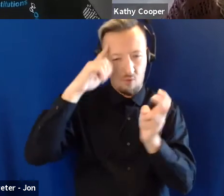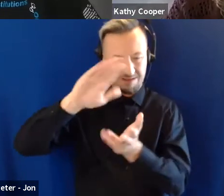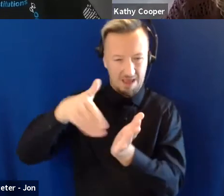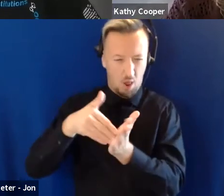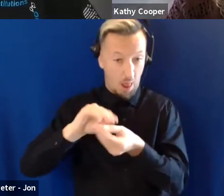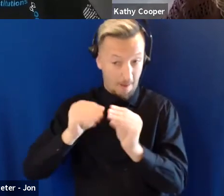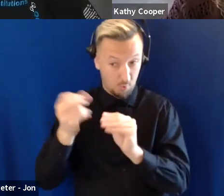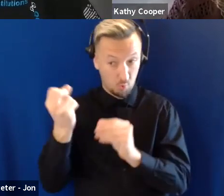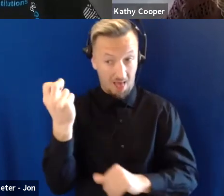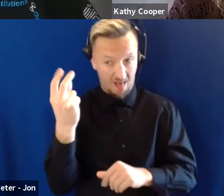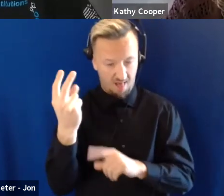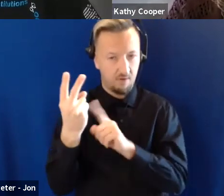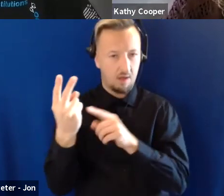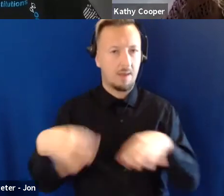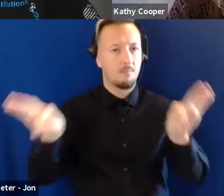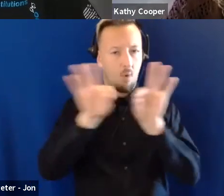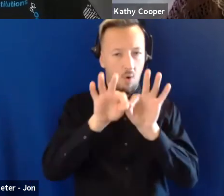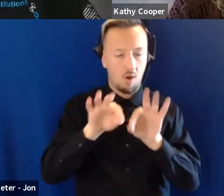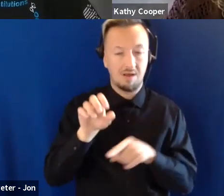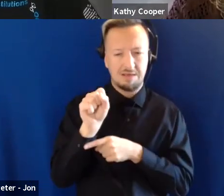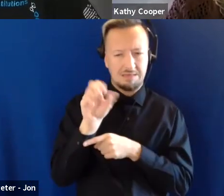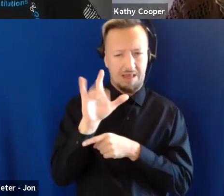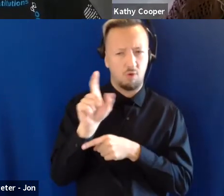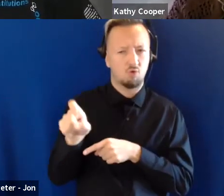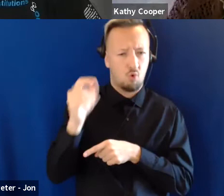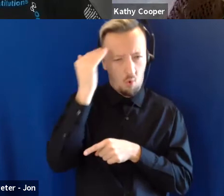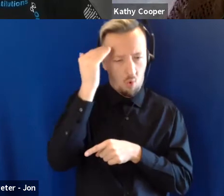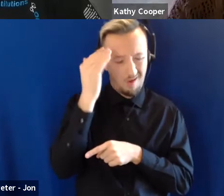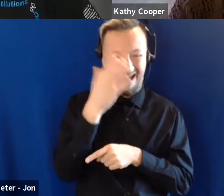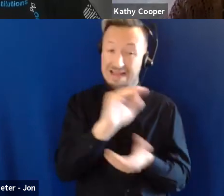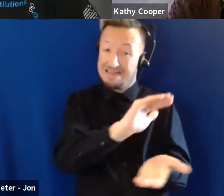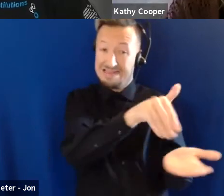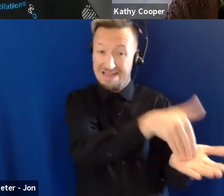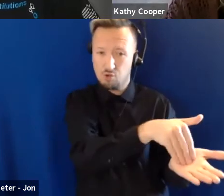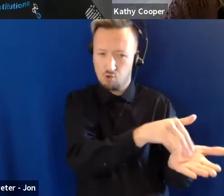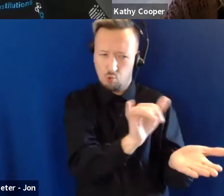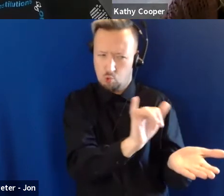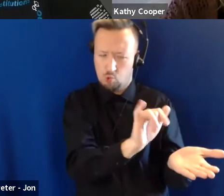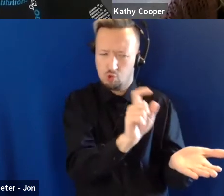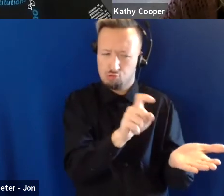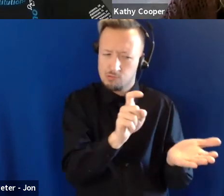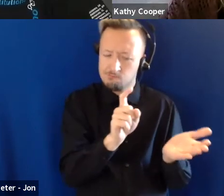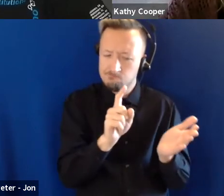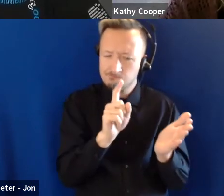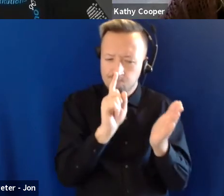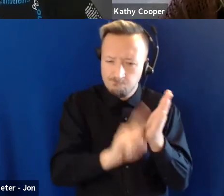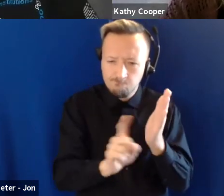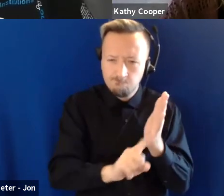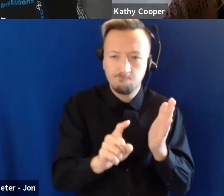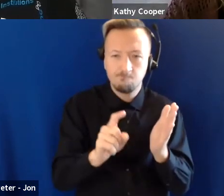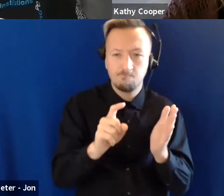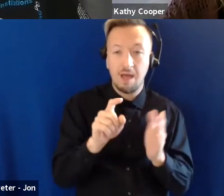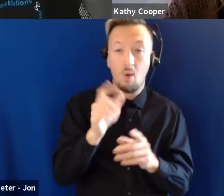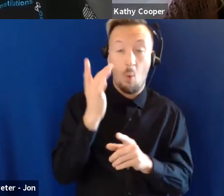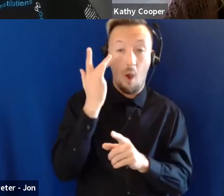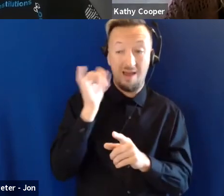is a big one and an important one for SILCs to know, but also for centers to maybe revisit. Because that's the one that